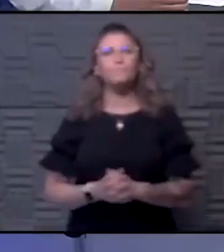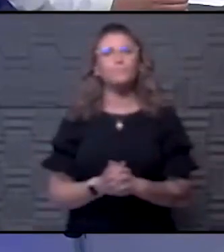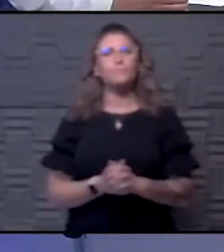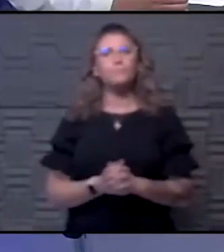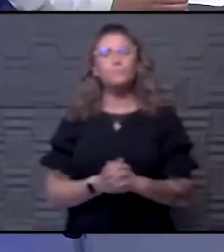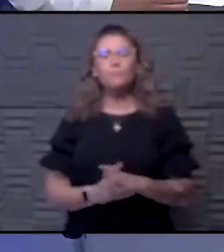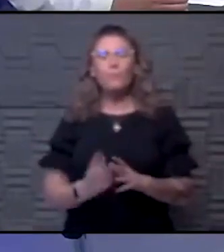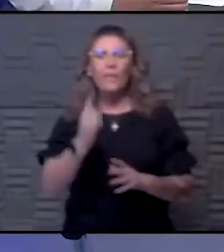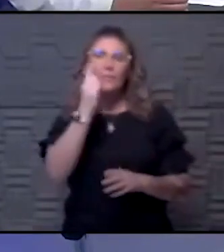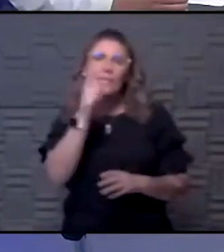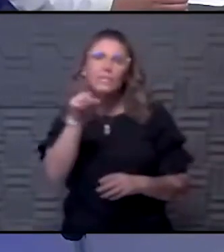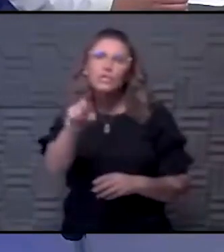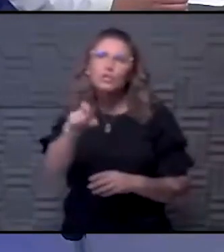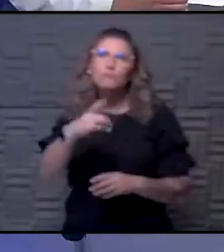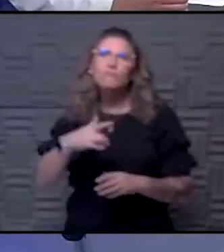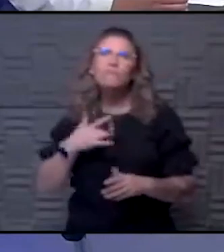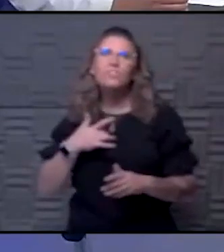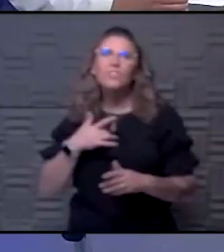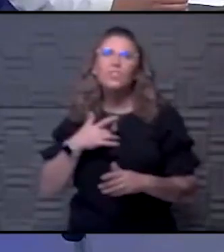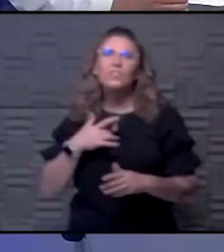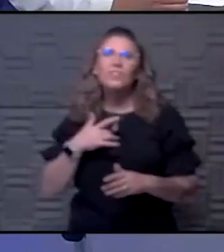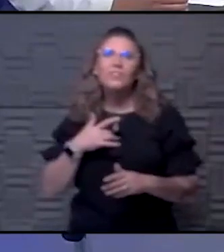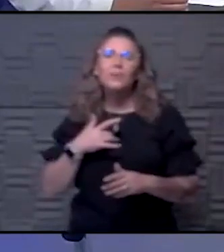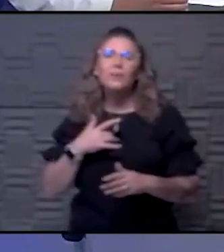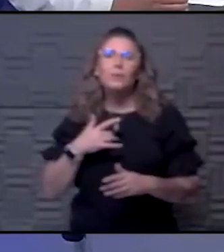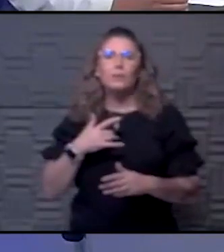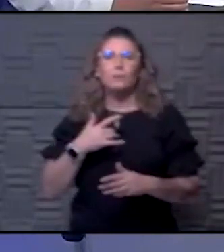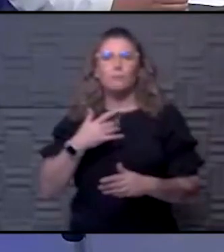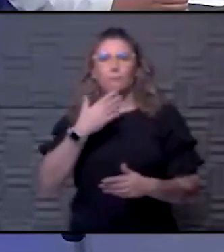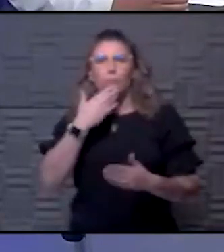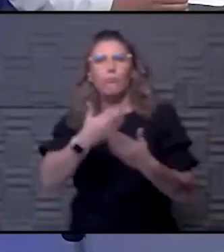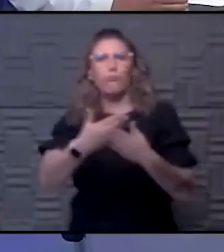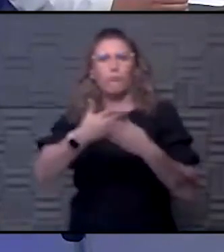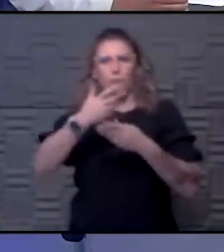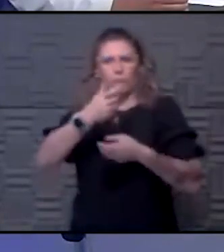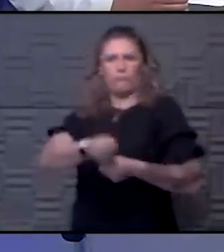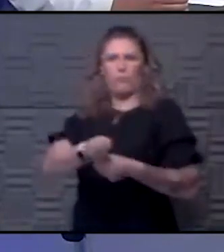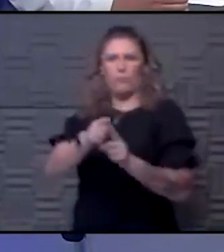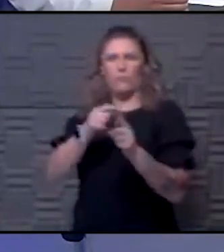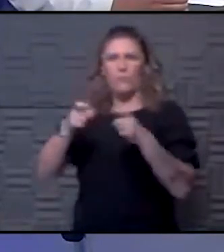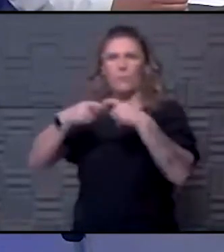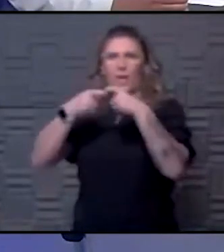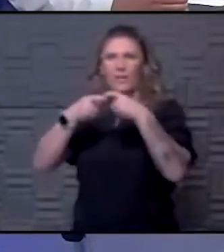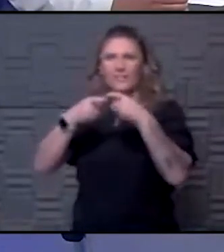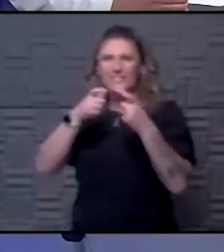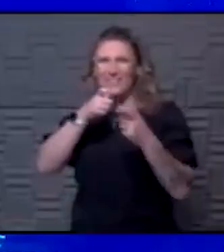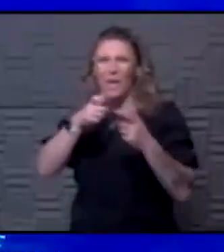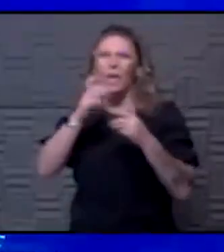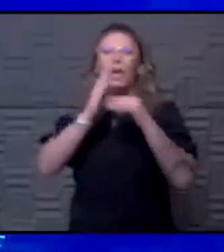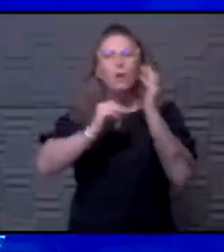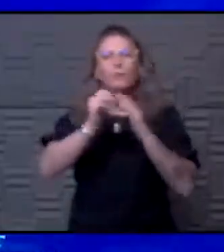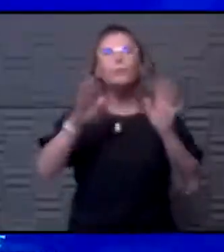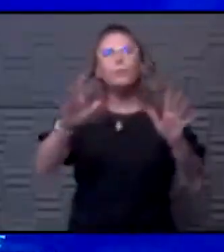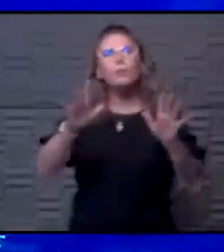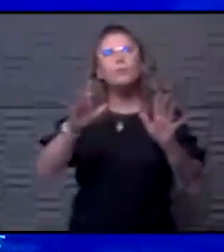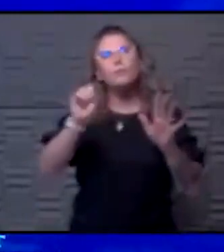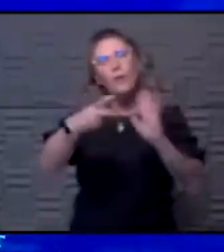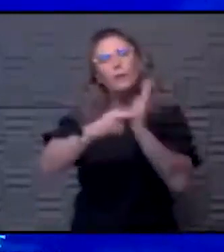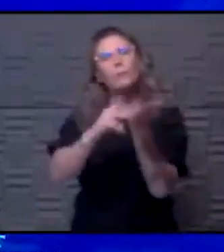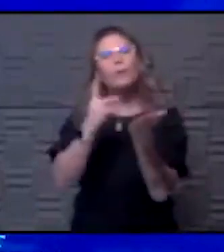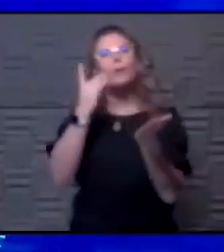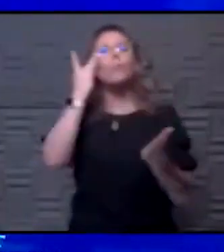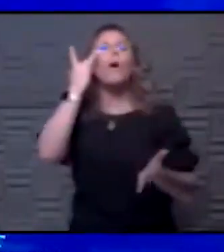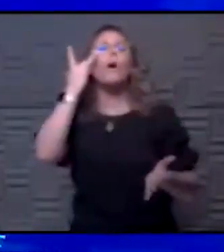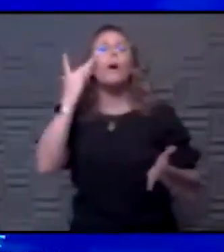think you should feel in some way comforted by the pause. Now, I don't mean that because that seems kind of goofy, No. right? But I do mean it, because here's the